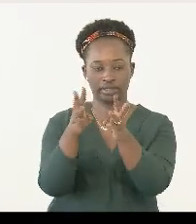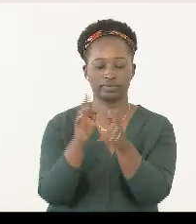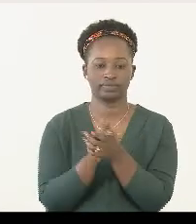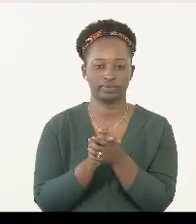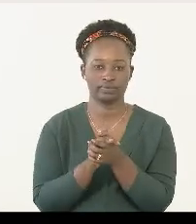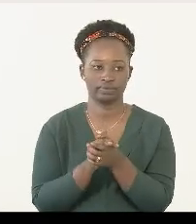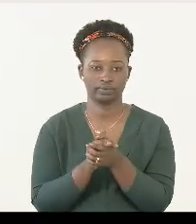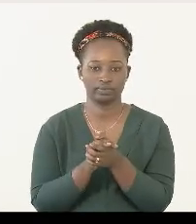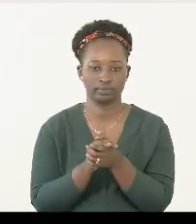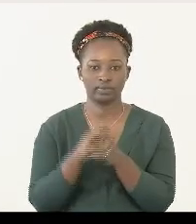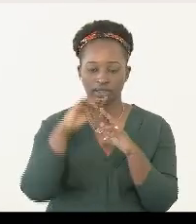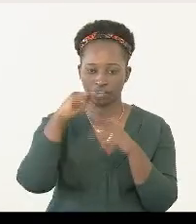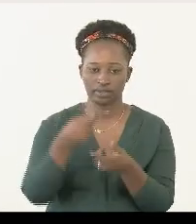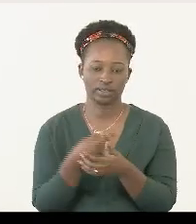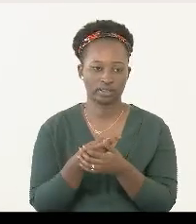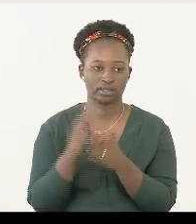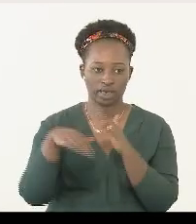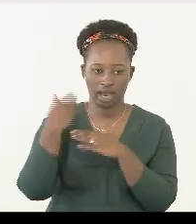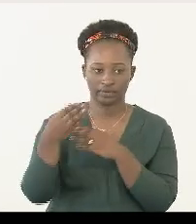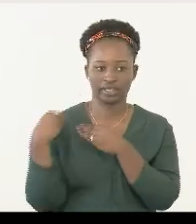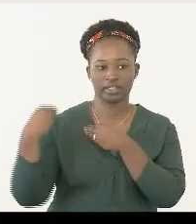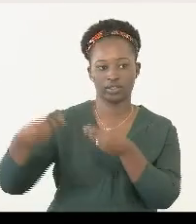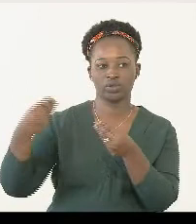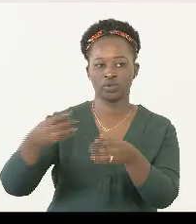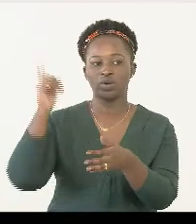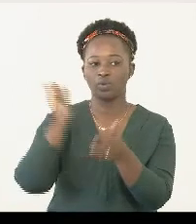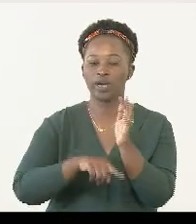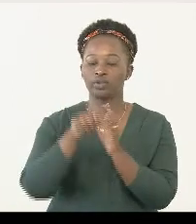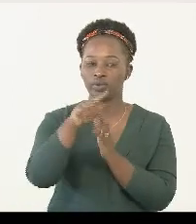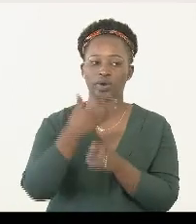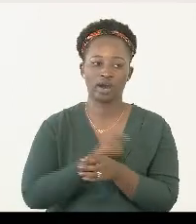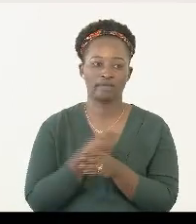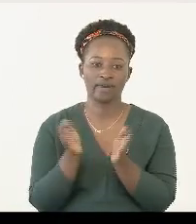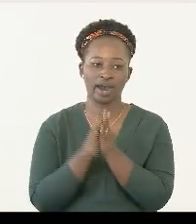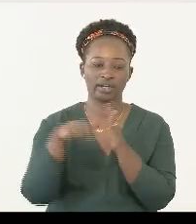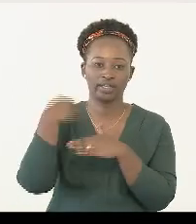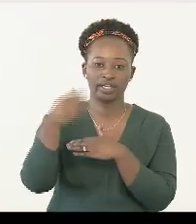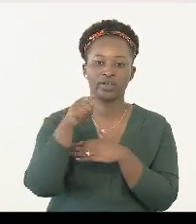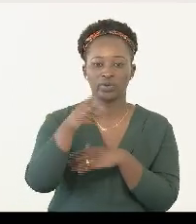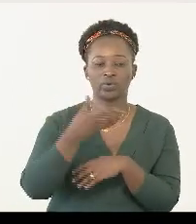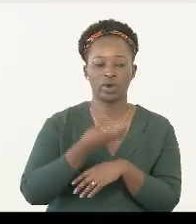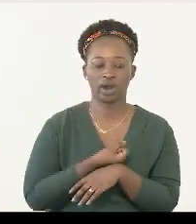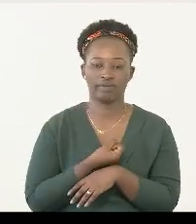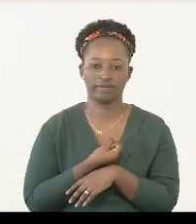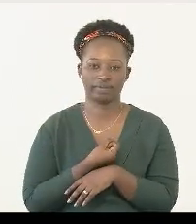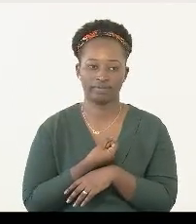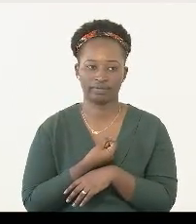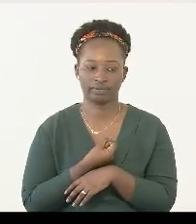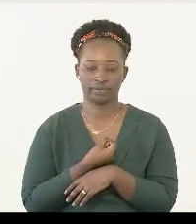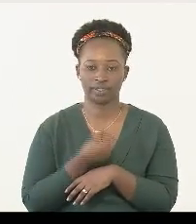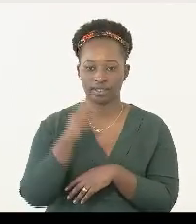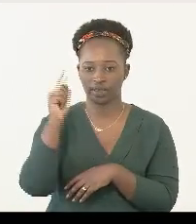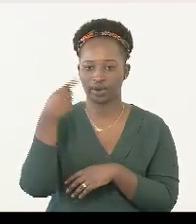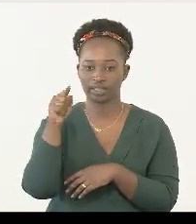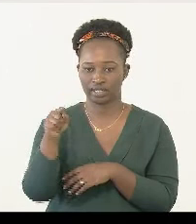describe the results after 2 generations. What do you have? And then you also have the ones